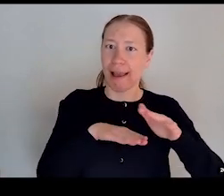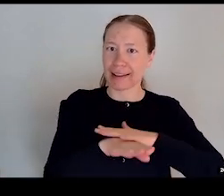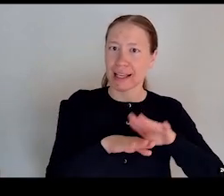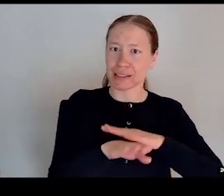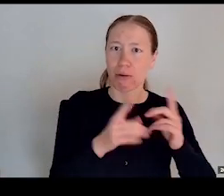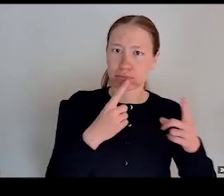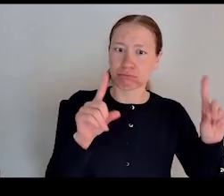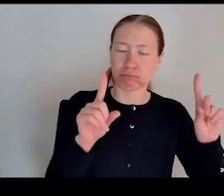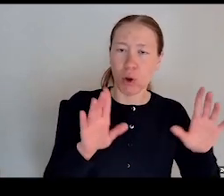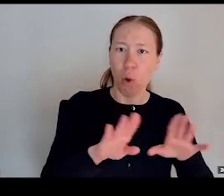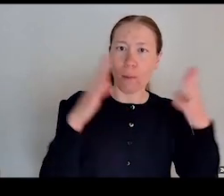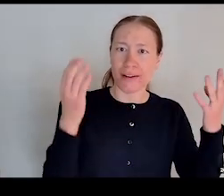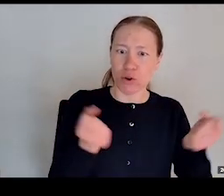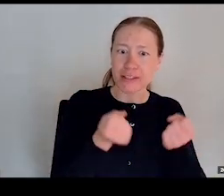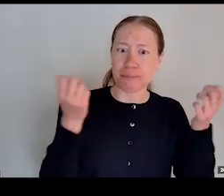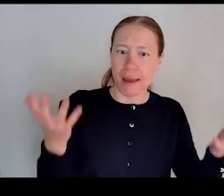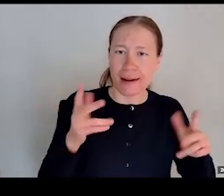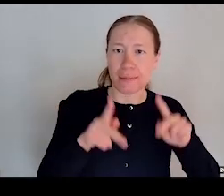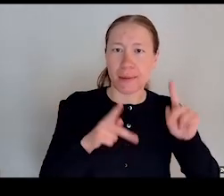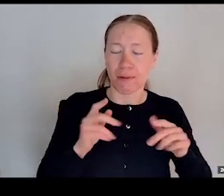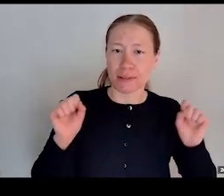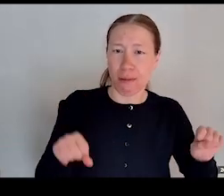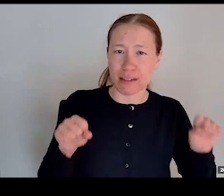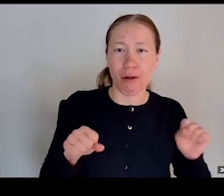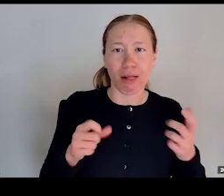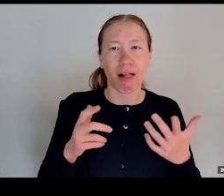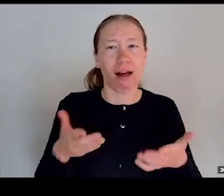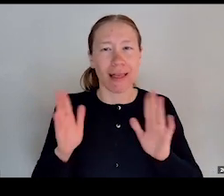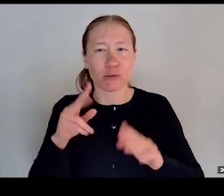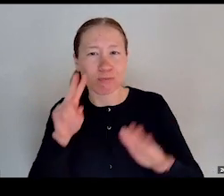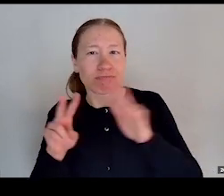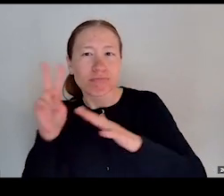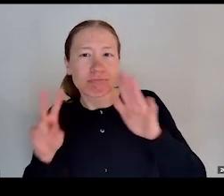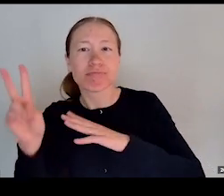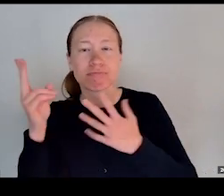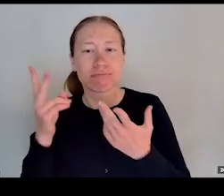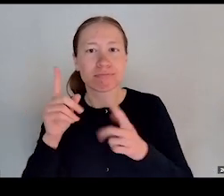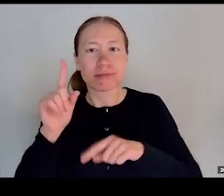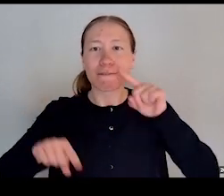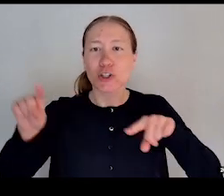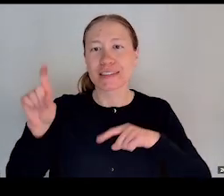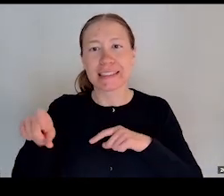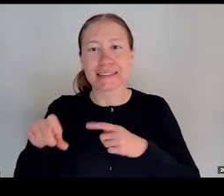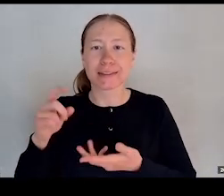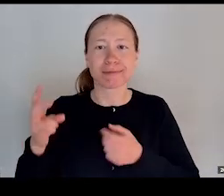many people as possible, that allows us to anticipate diverse needs, and it helps to save time and